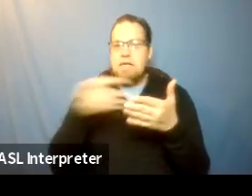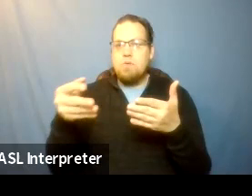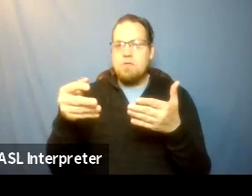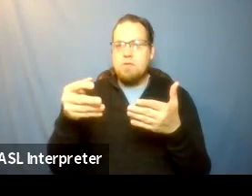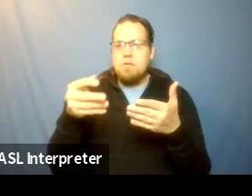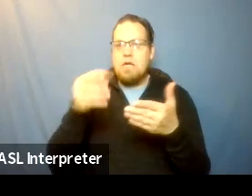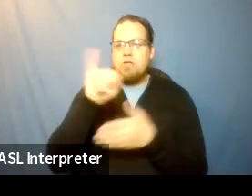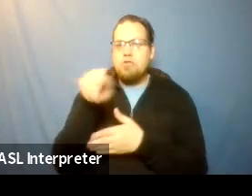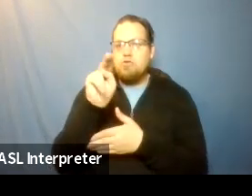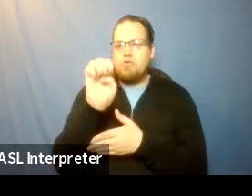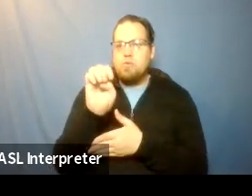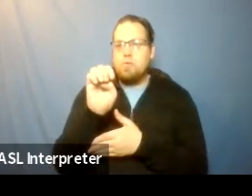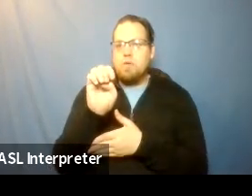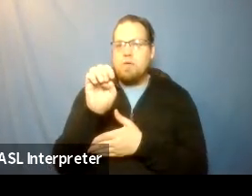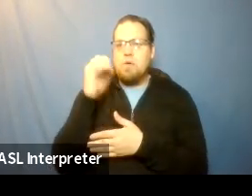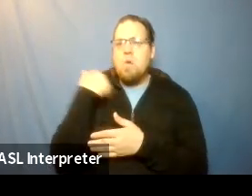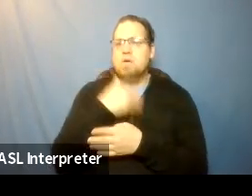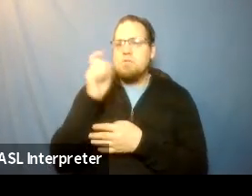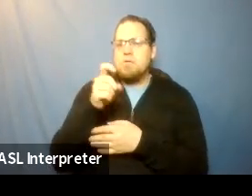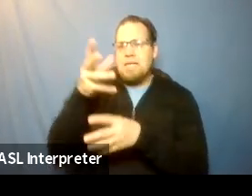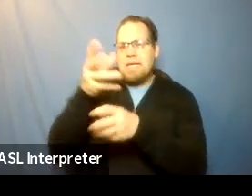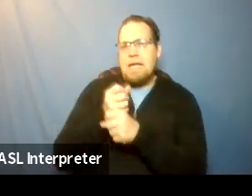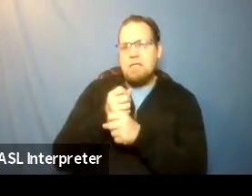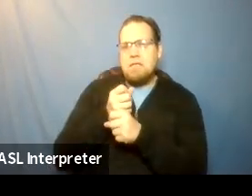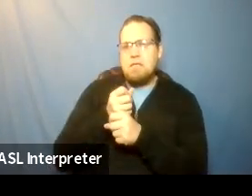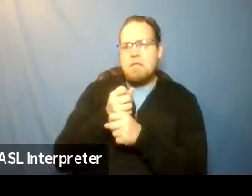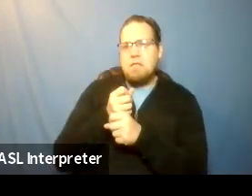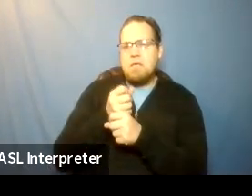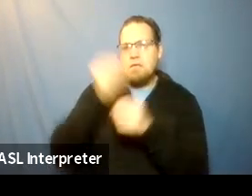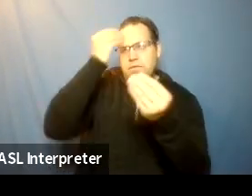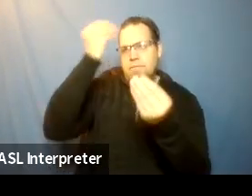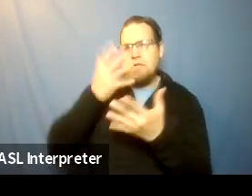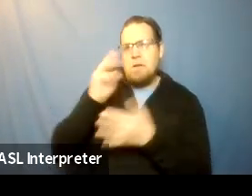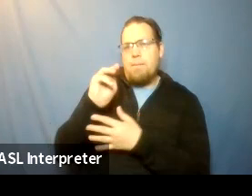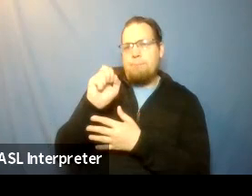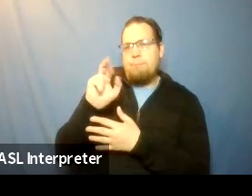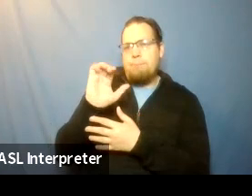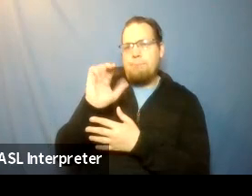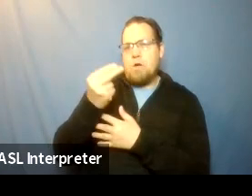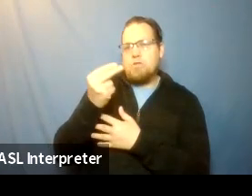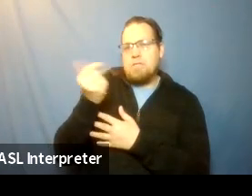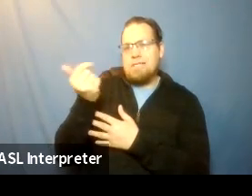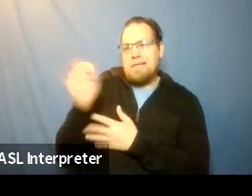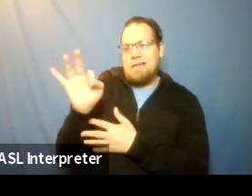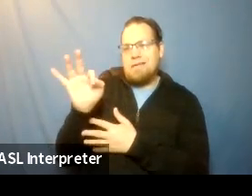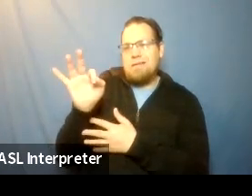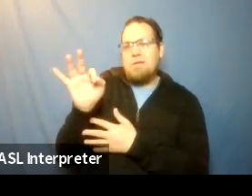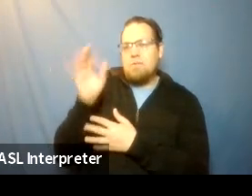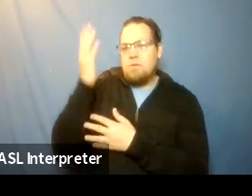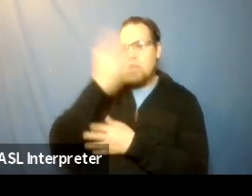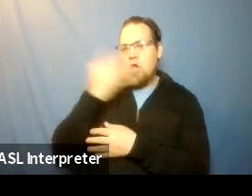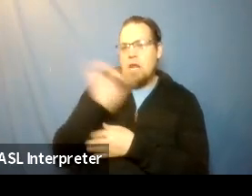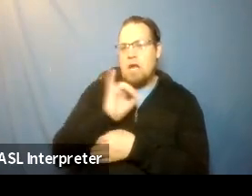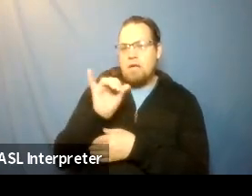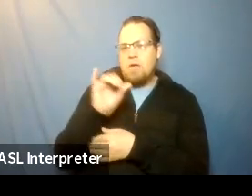in June. We were supposed to get guidance March 19th on what those will be like, but we